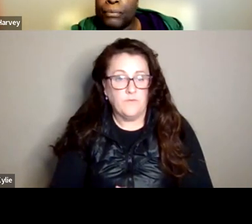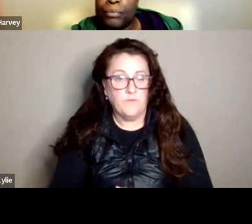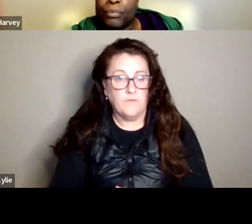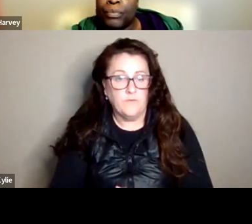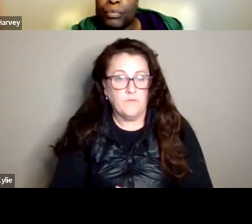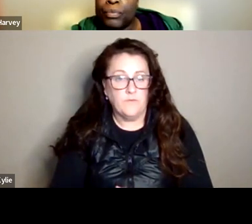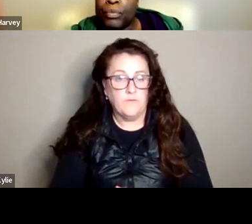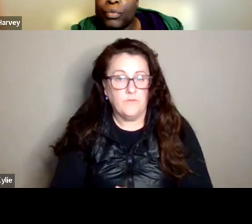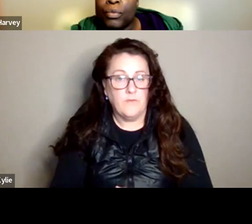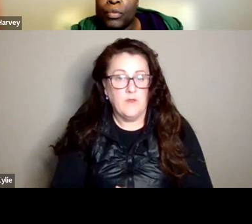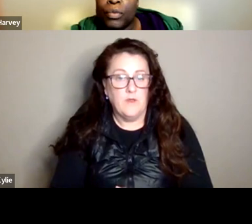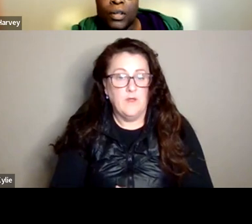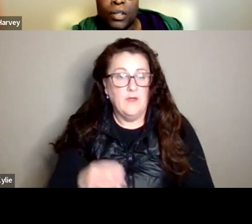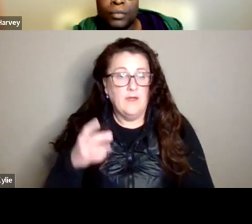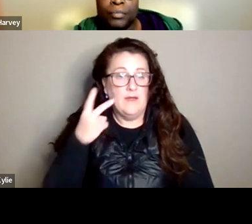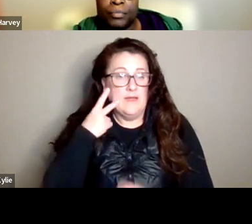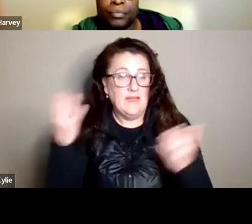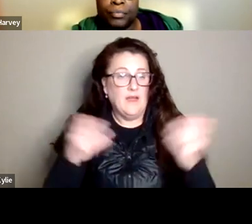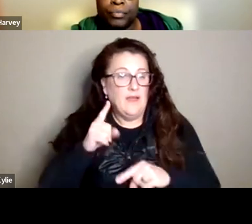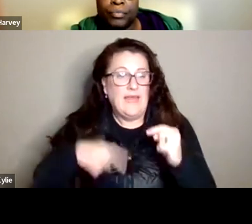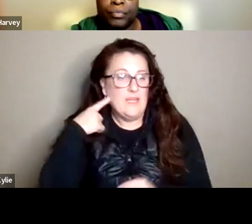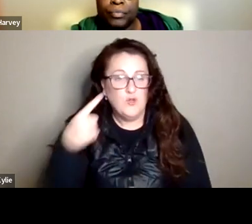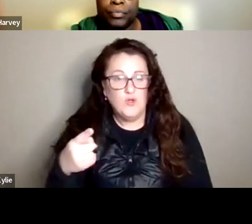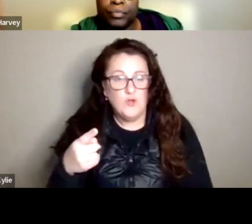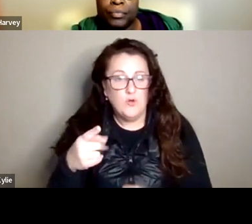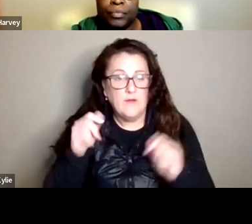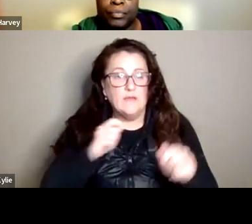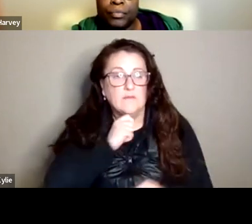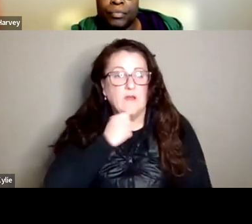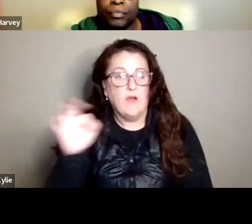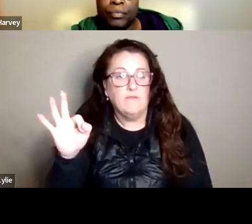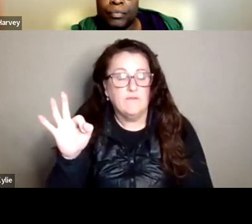I see Karen is here, but we're not hearing you. Karen, can you unmute?